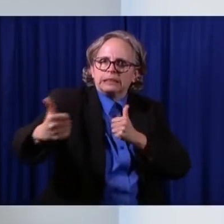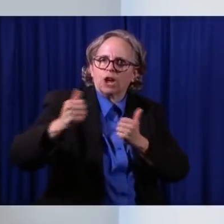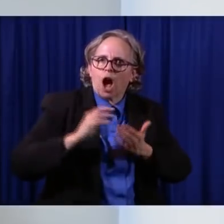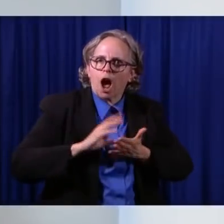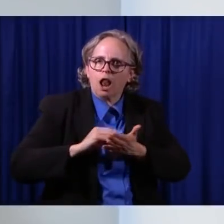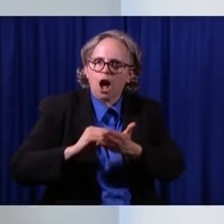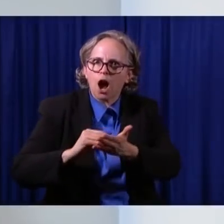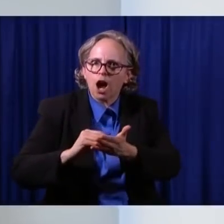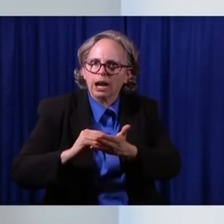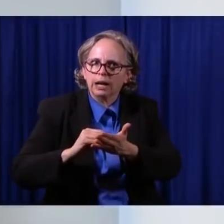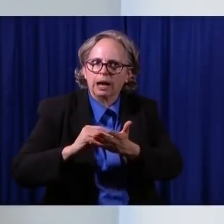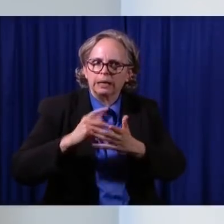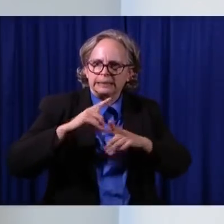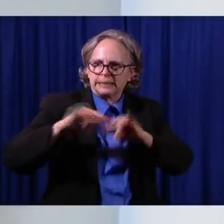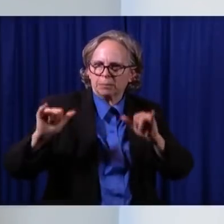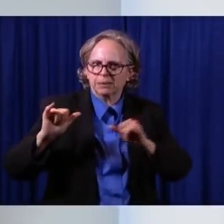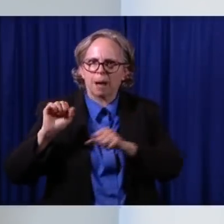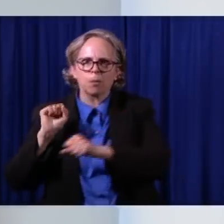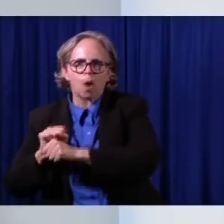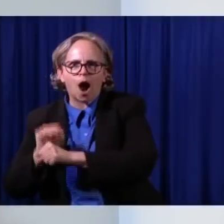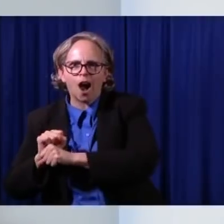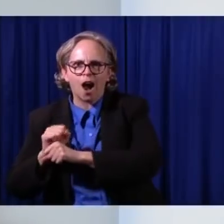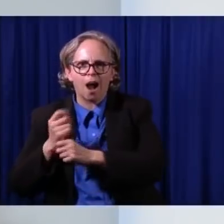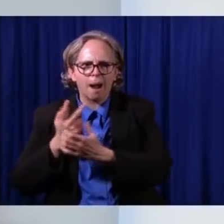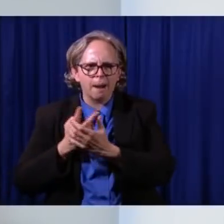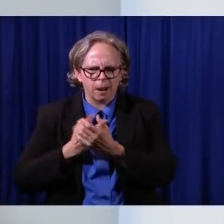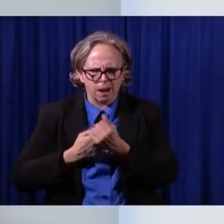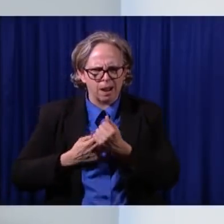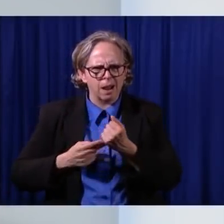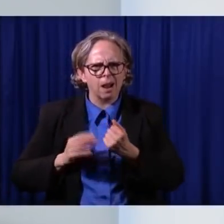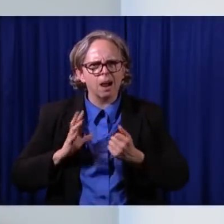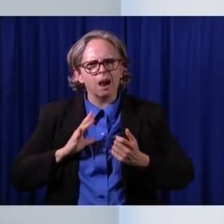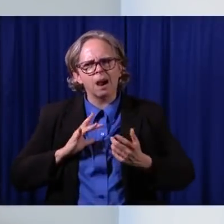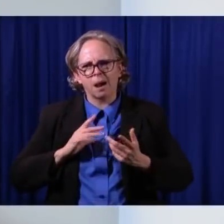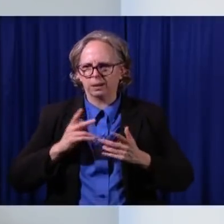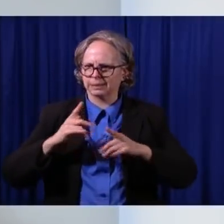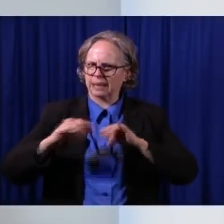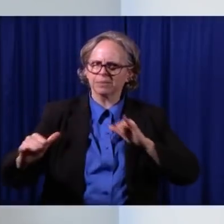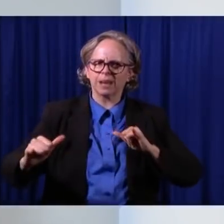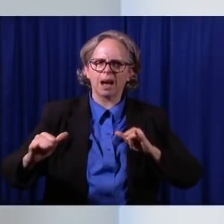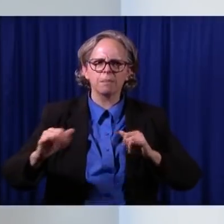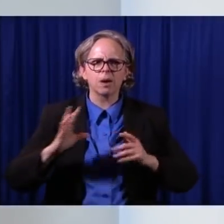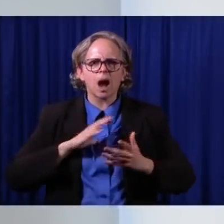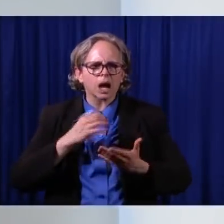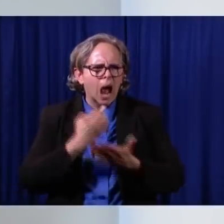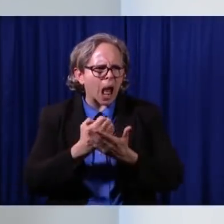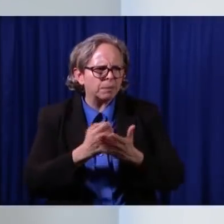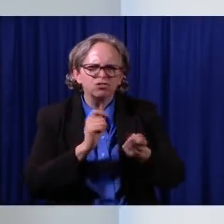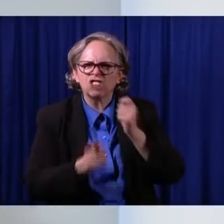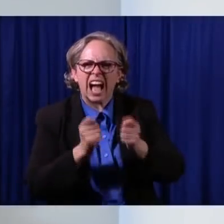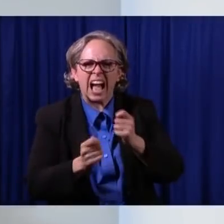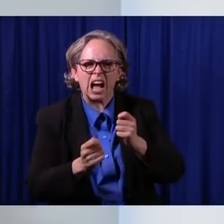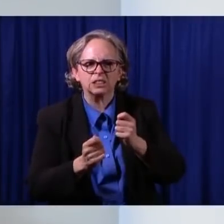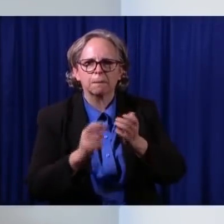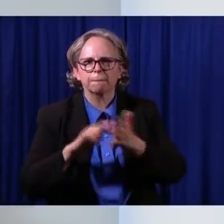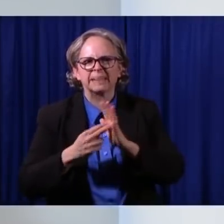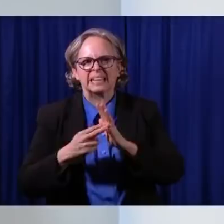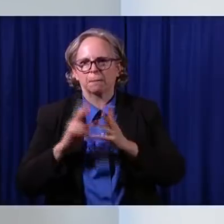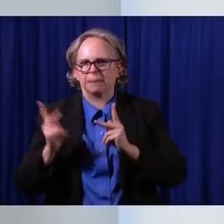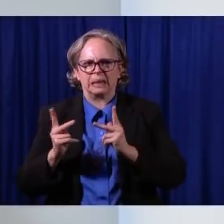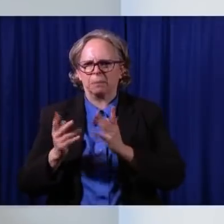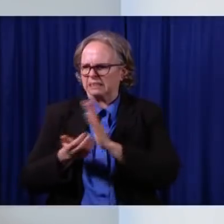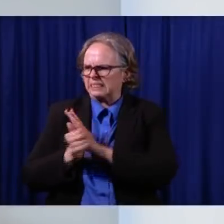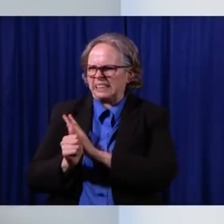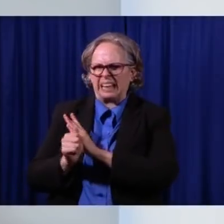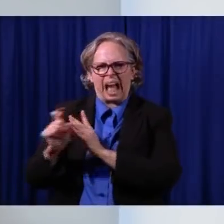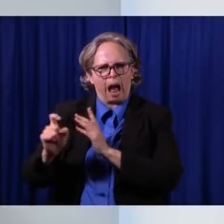and working issues, that with these changes in the economy, we have to upgrade people's skills. We have to help them